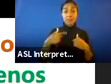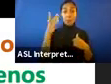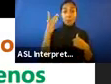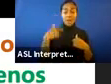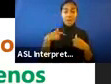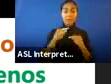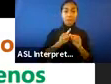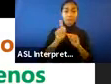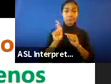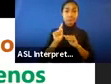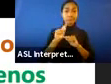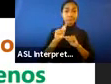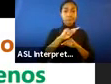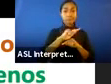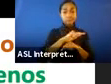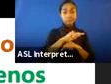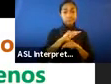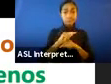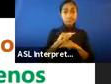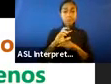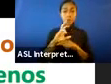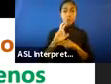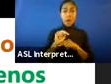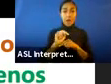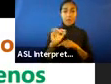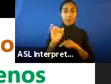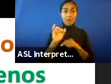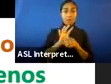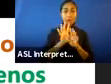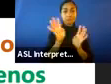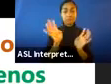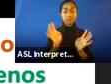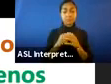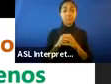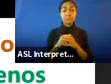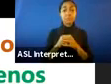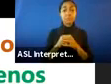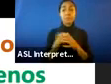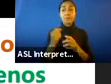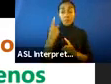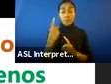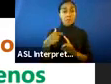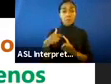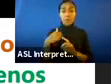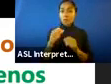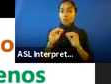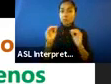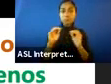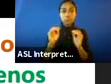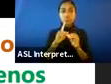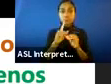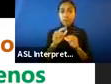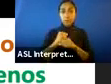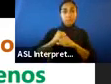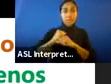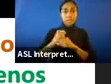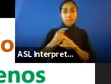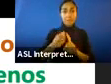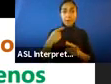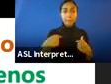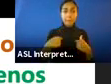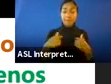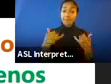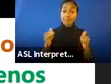species. Unlike the host I've co-evolved with, you have built little immunity to me. And there's still a lot that you just don't know about